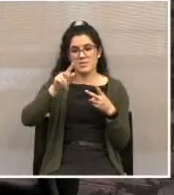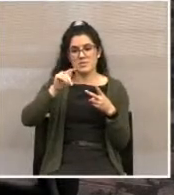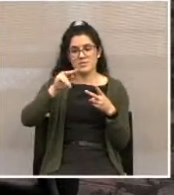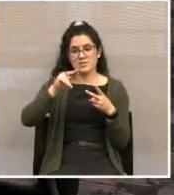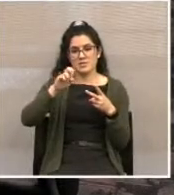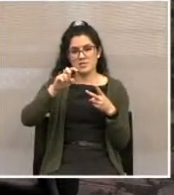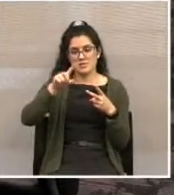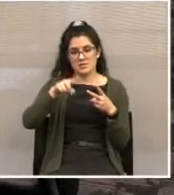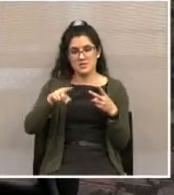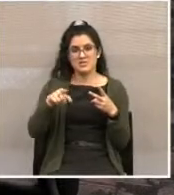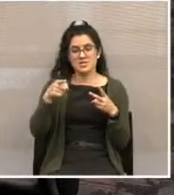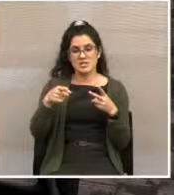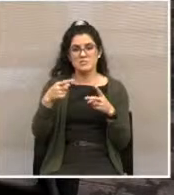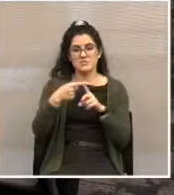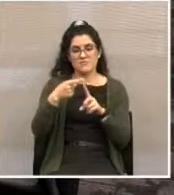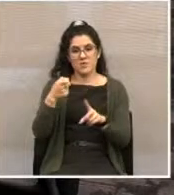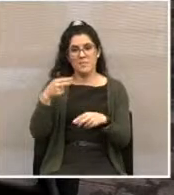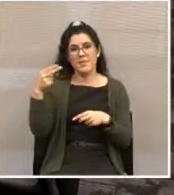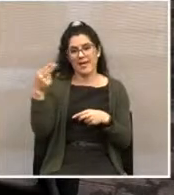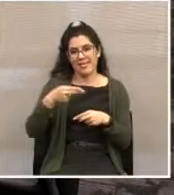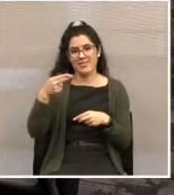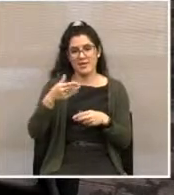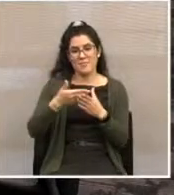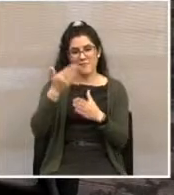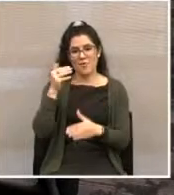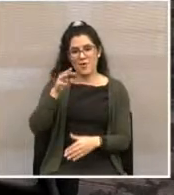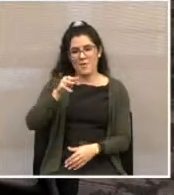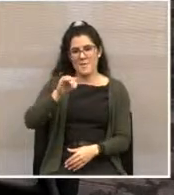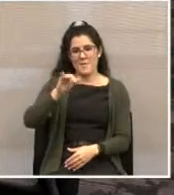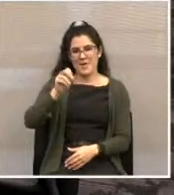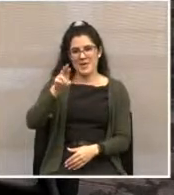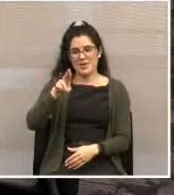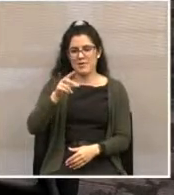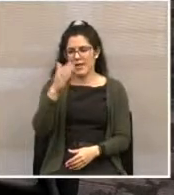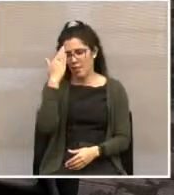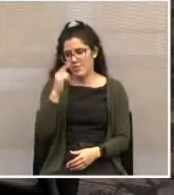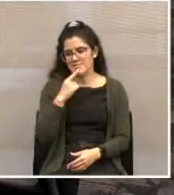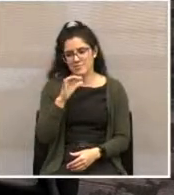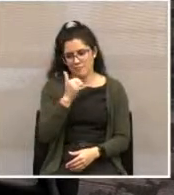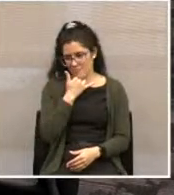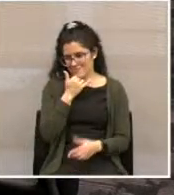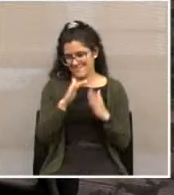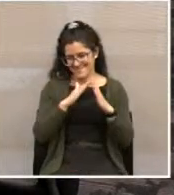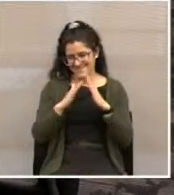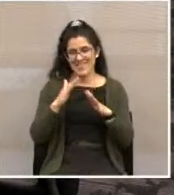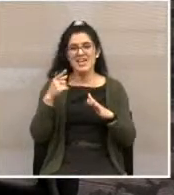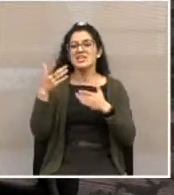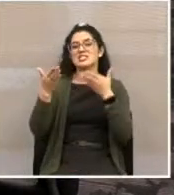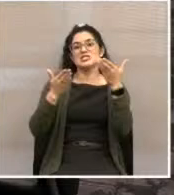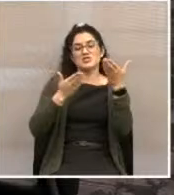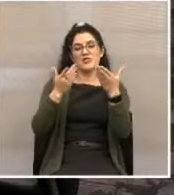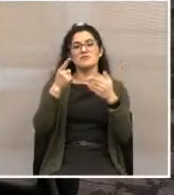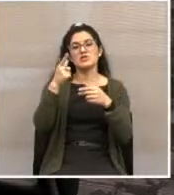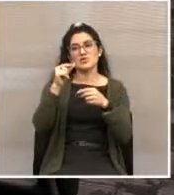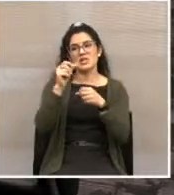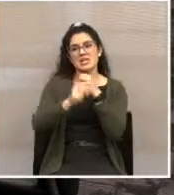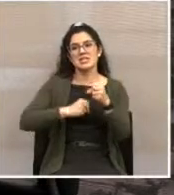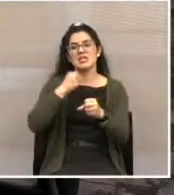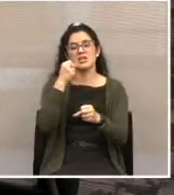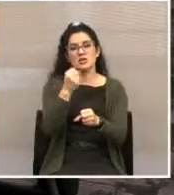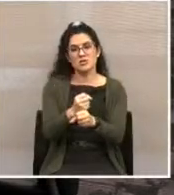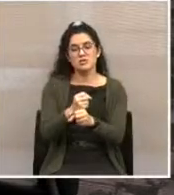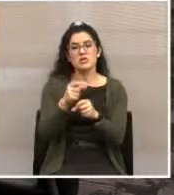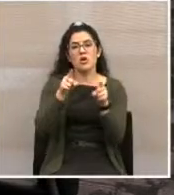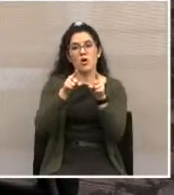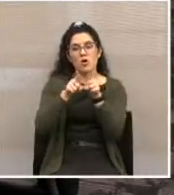city of Hialeah, and I know I mispronounced that, where he served as mayor for over 20 years. He was also a longtime